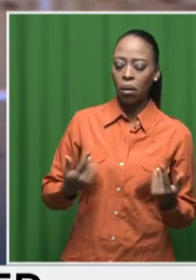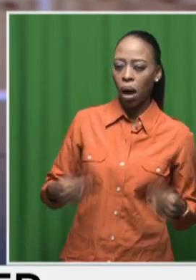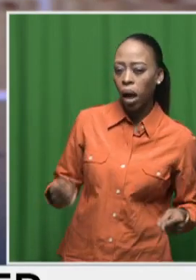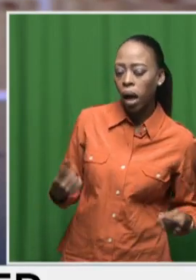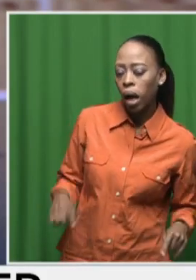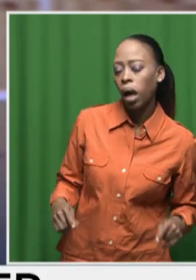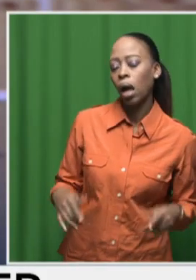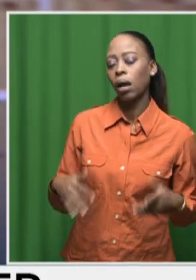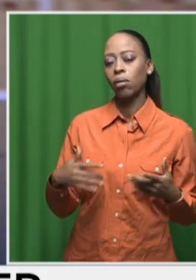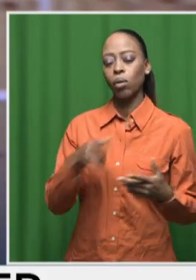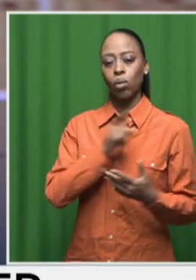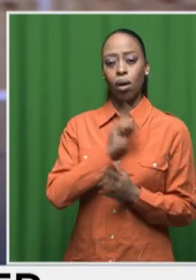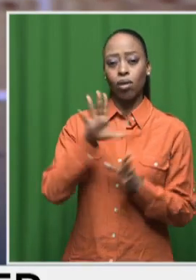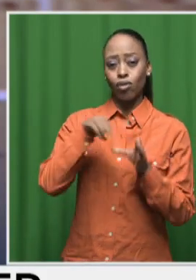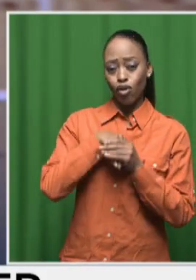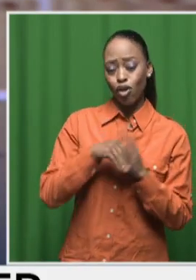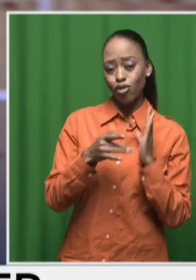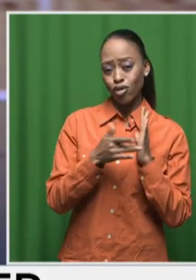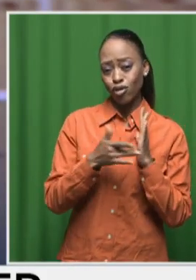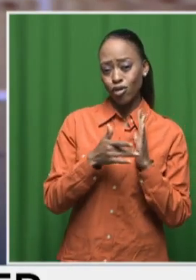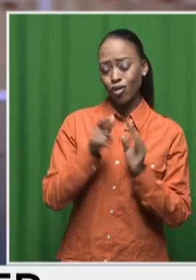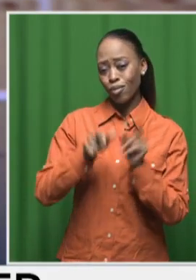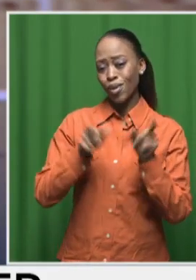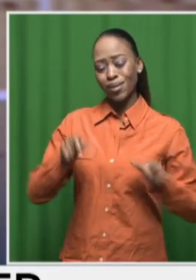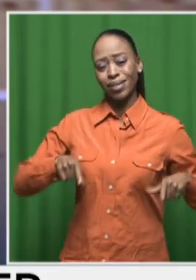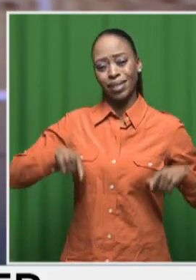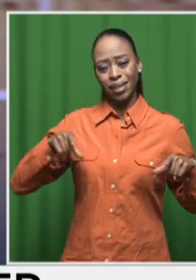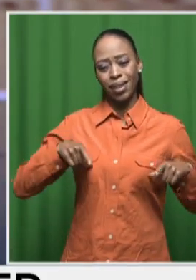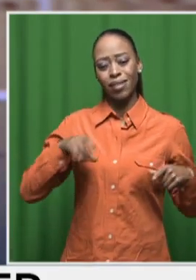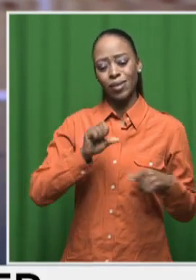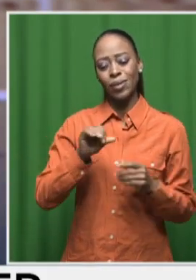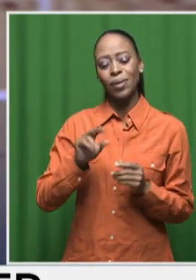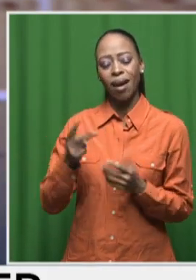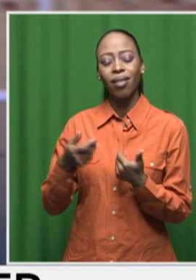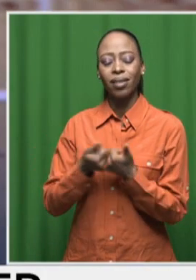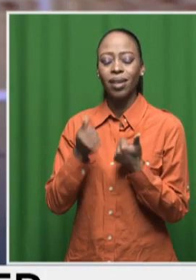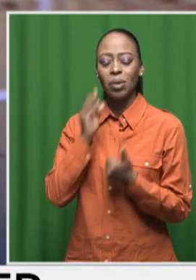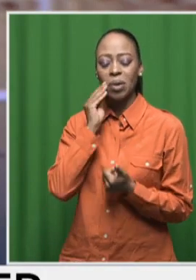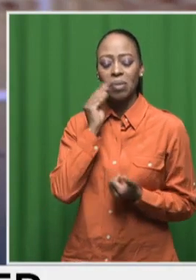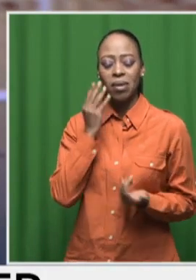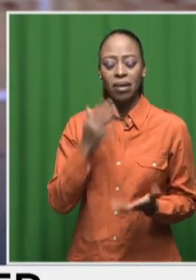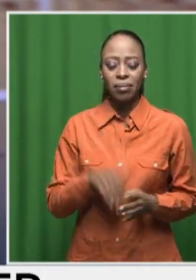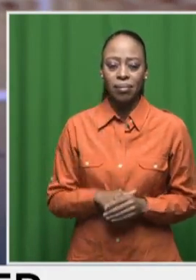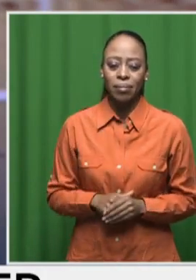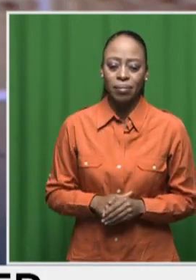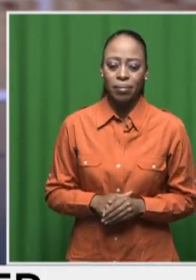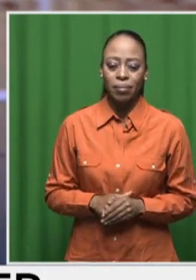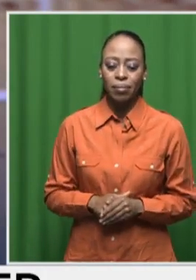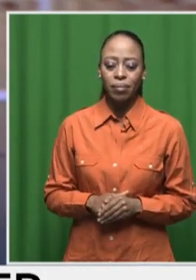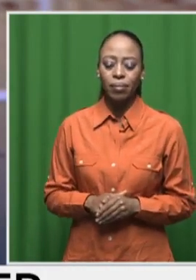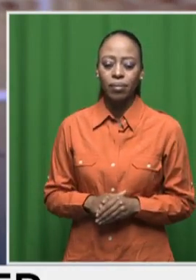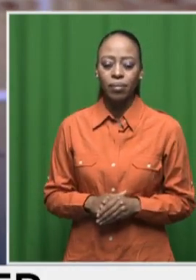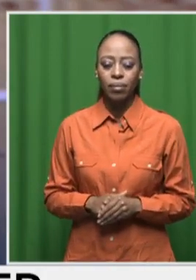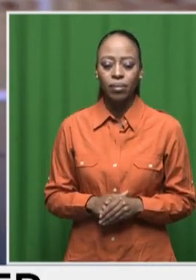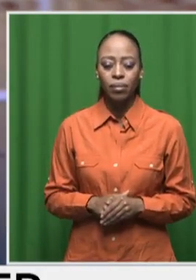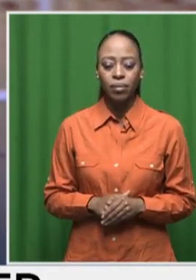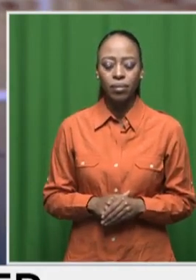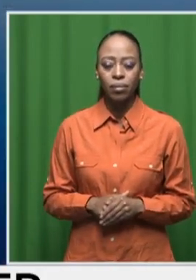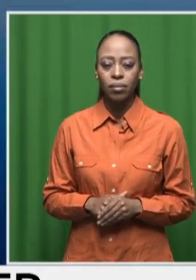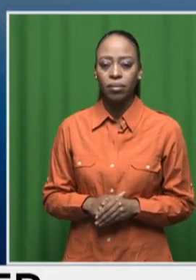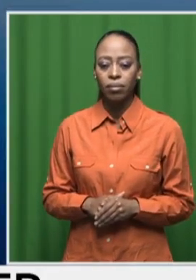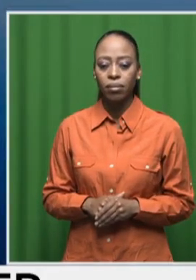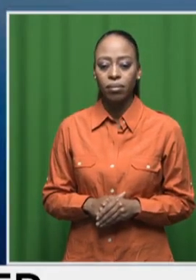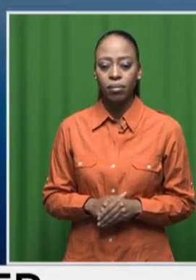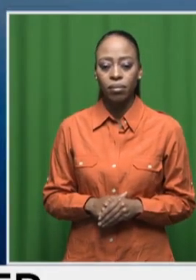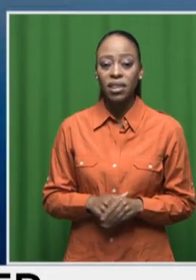around bringing technology into people's lives, and that's another challenge that we're having to navigate around. Is